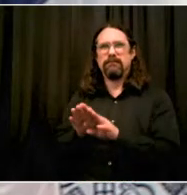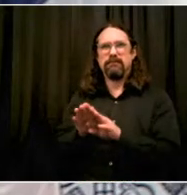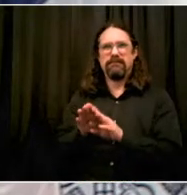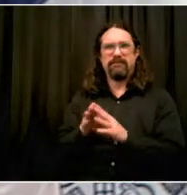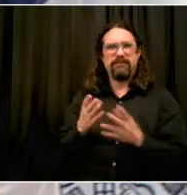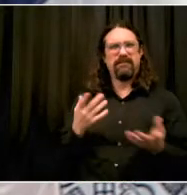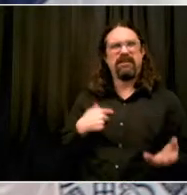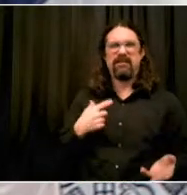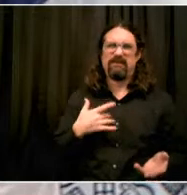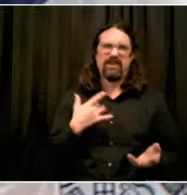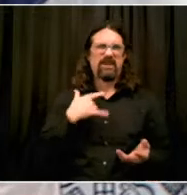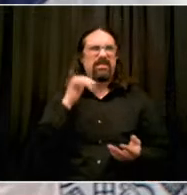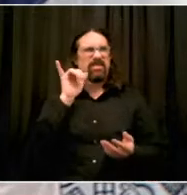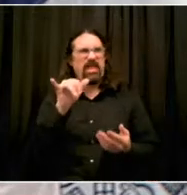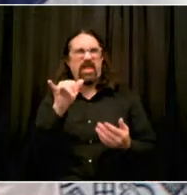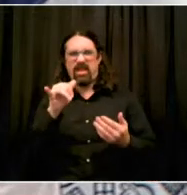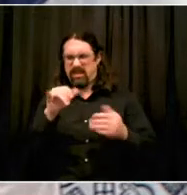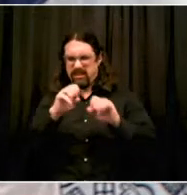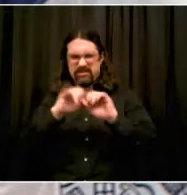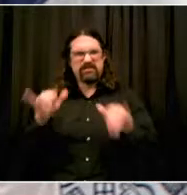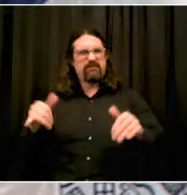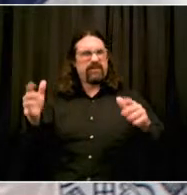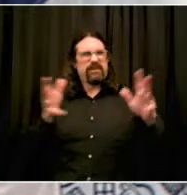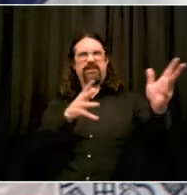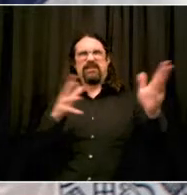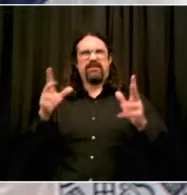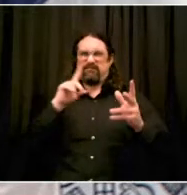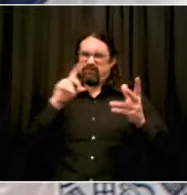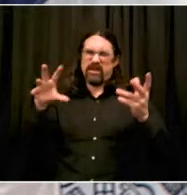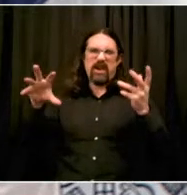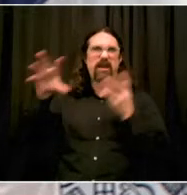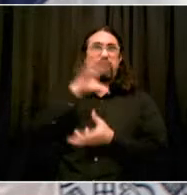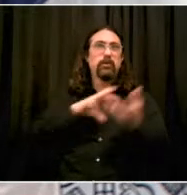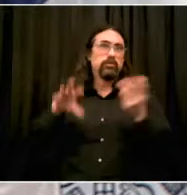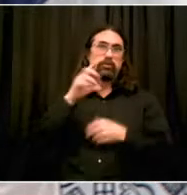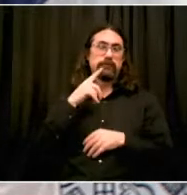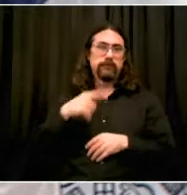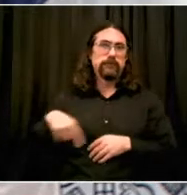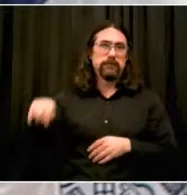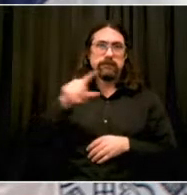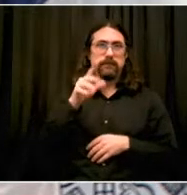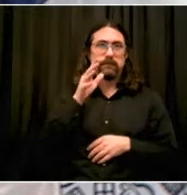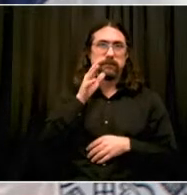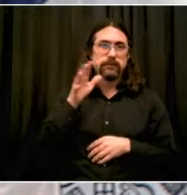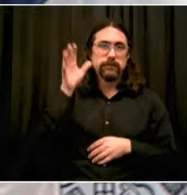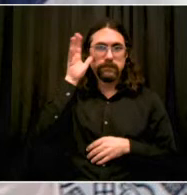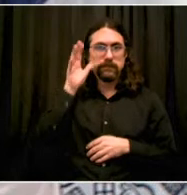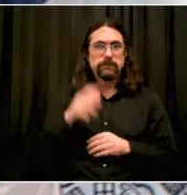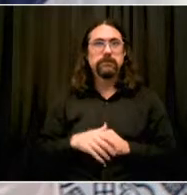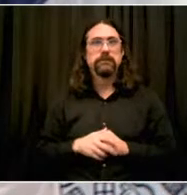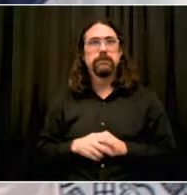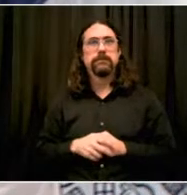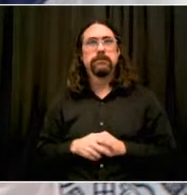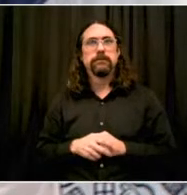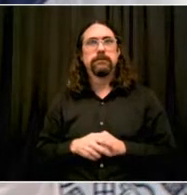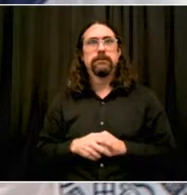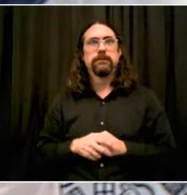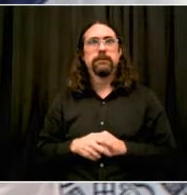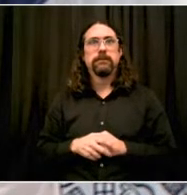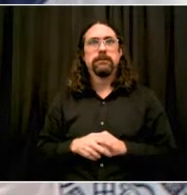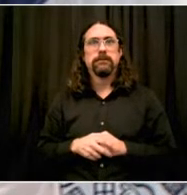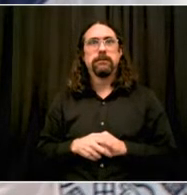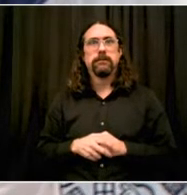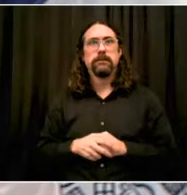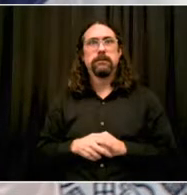Well, were you going to disagree with the premise? I mean, I suppose, is it fair to say that nearly 9 months into the pandemic,